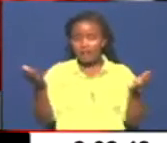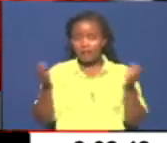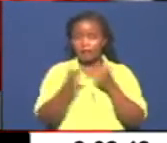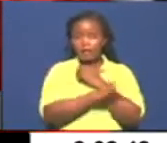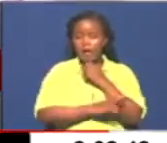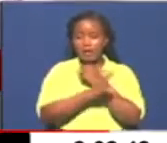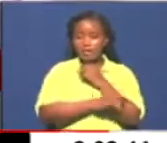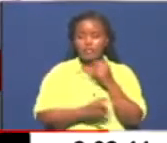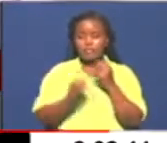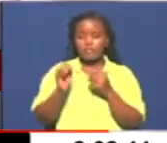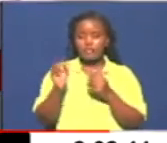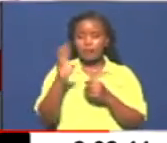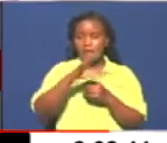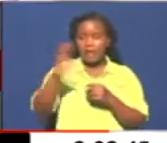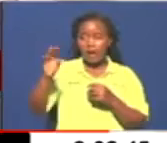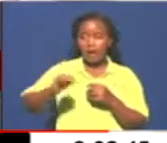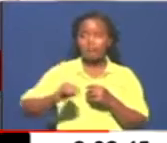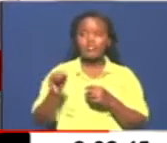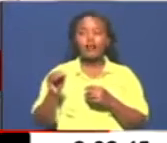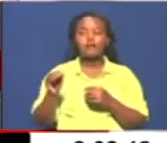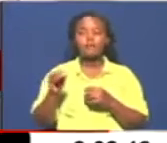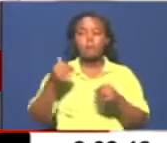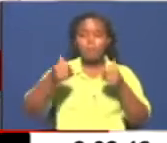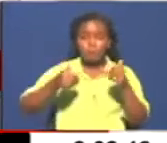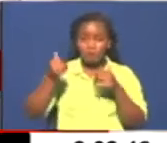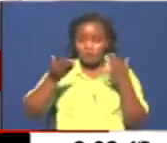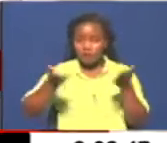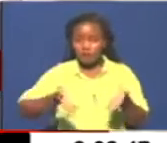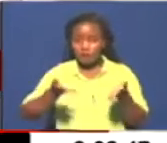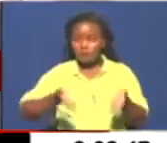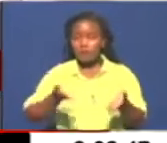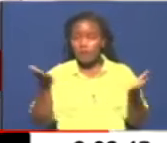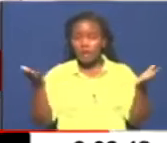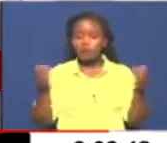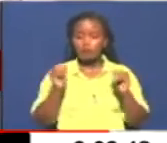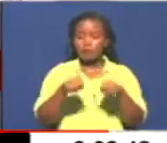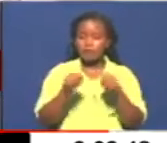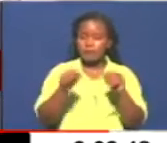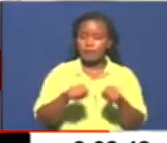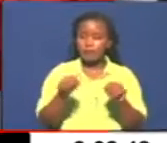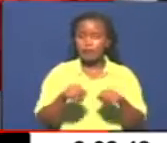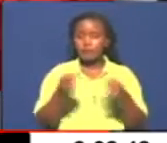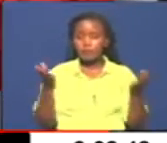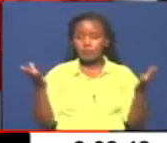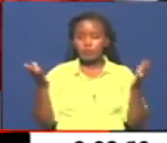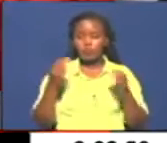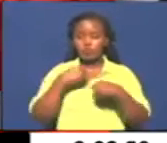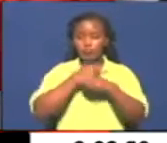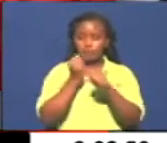katika Afrika hii yetu ambao sasa wako na uwezo wa kujenga